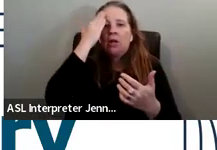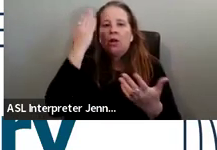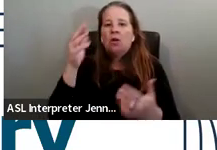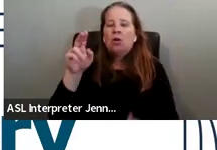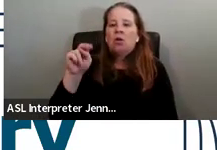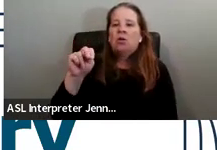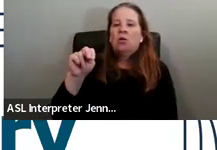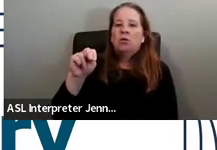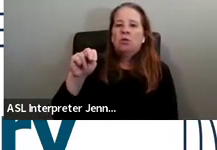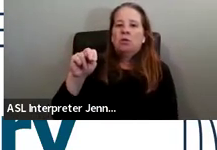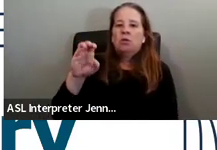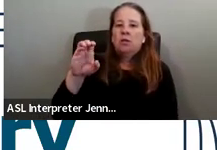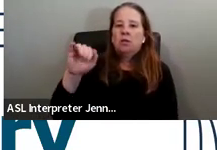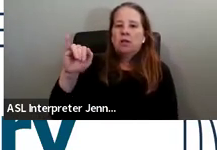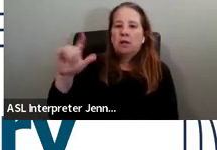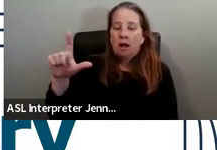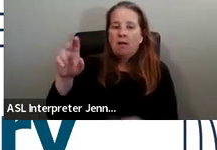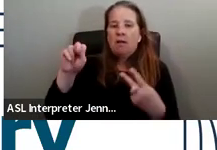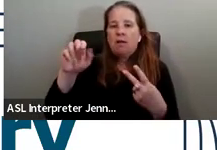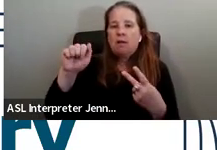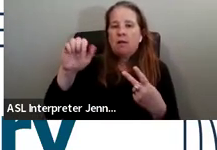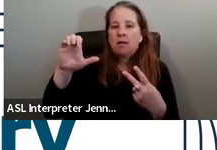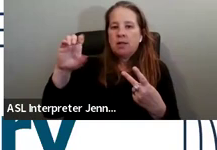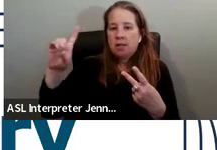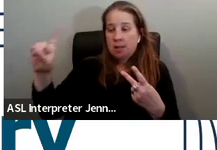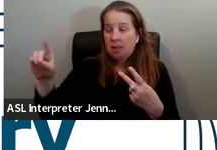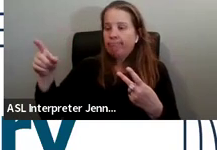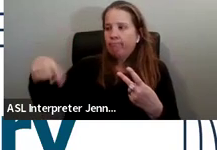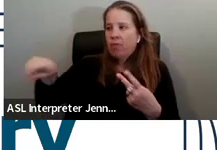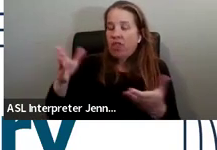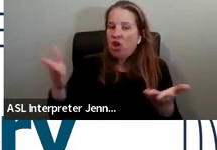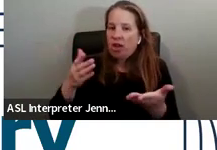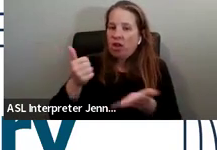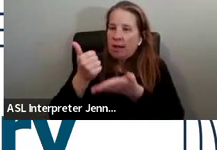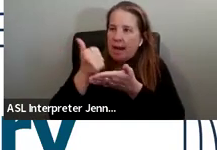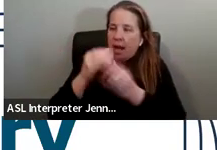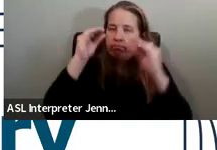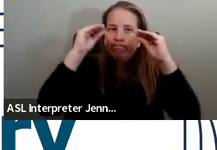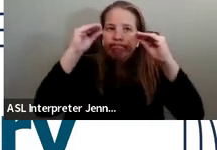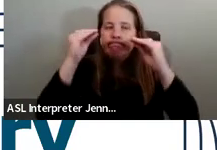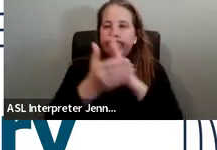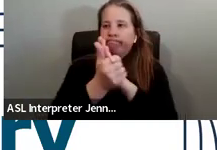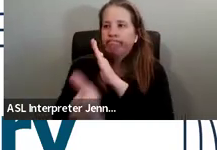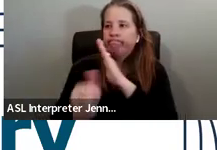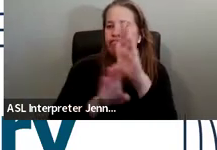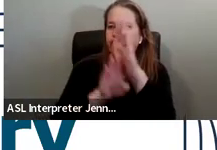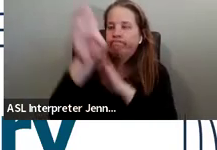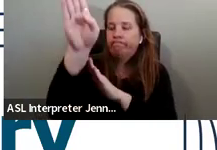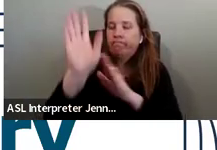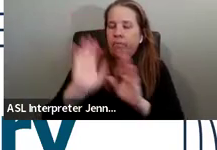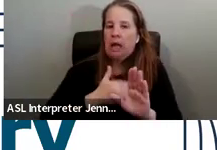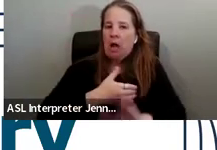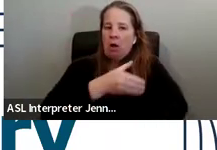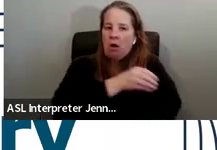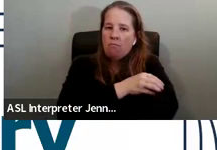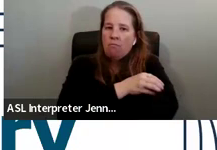NCIL and NACDD is here to support advocates to build their skills and our collective power to